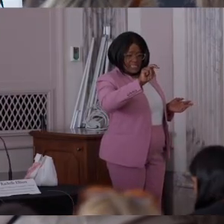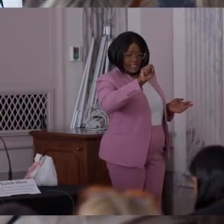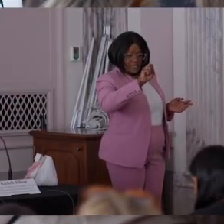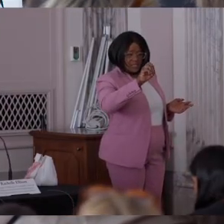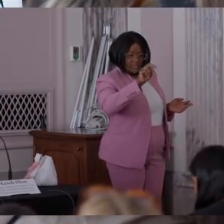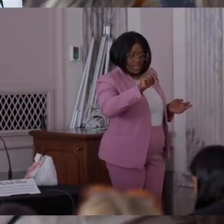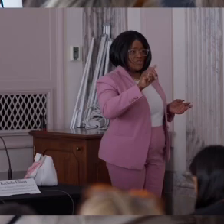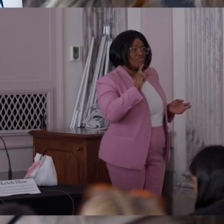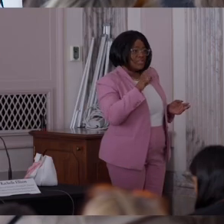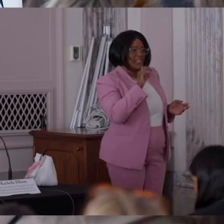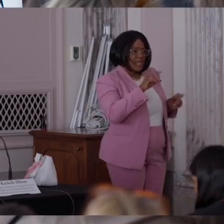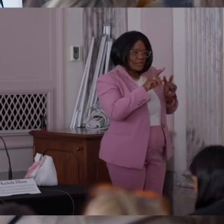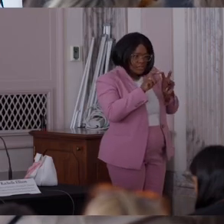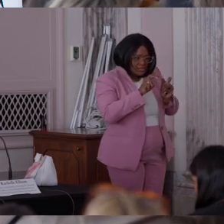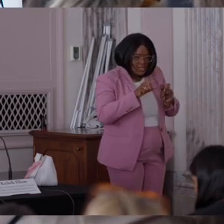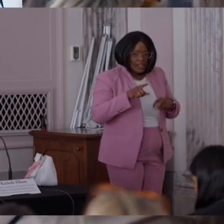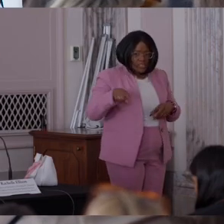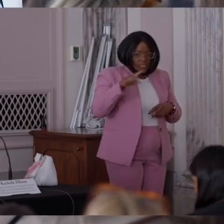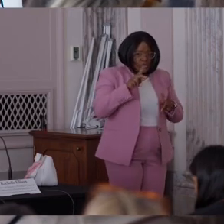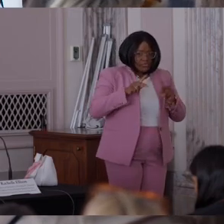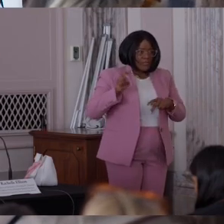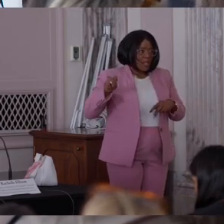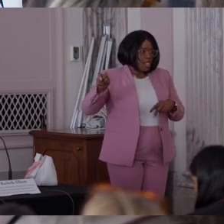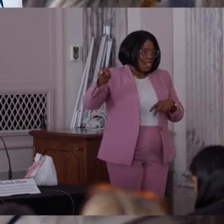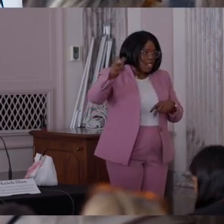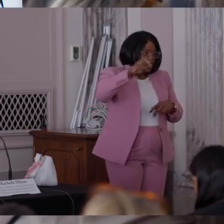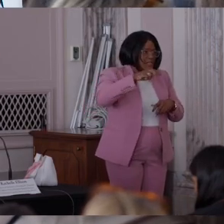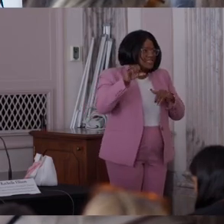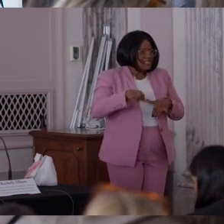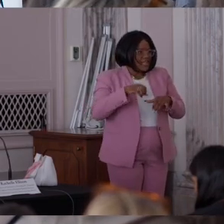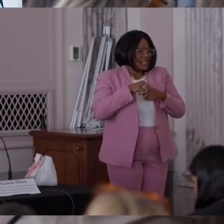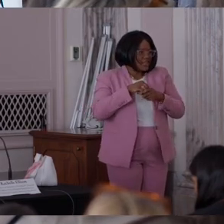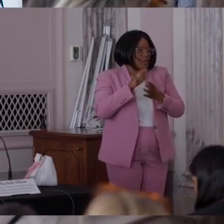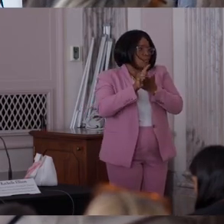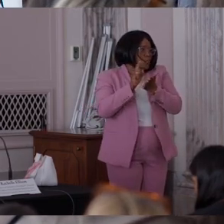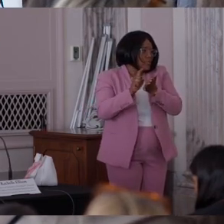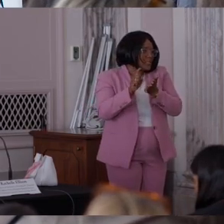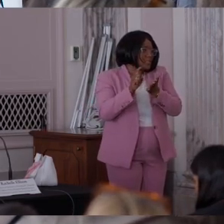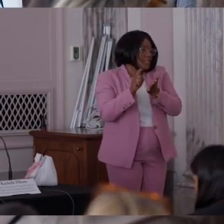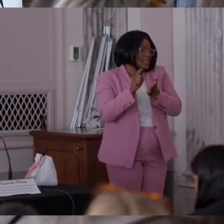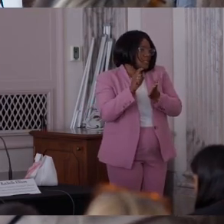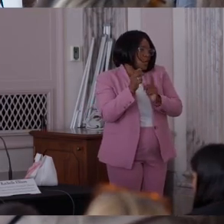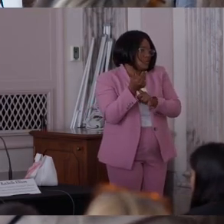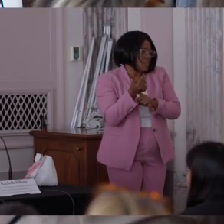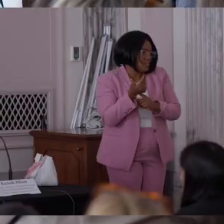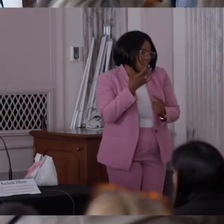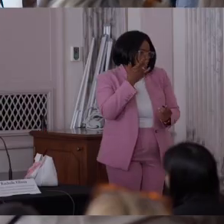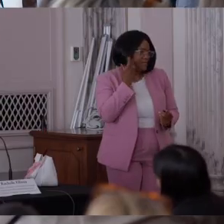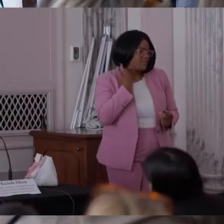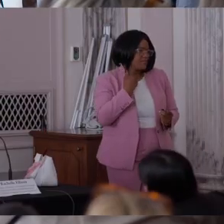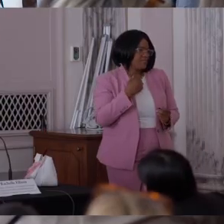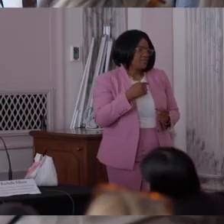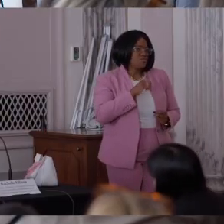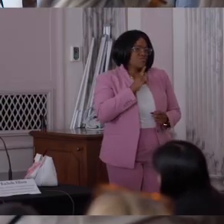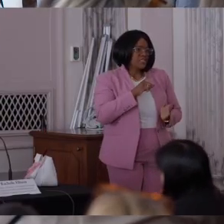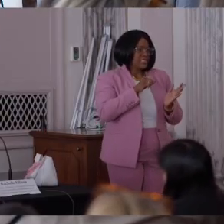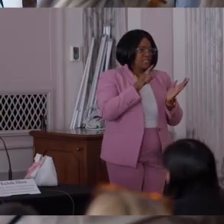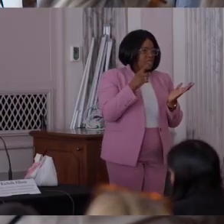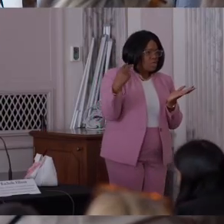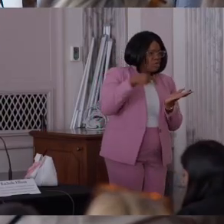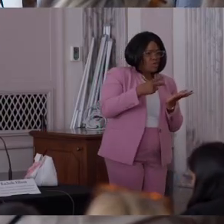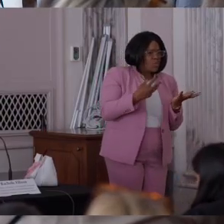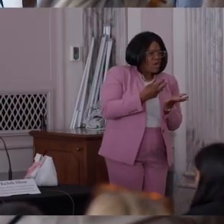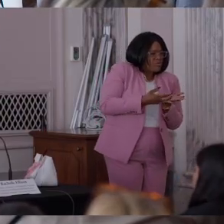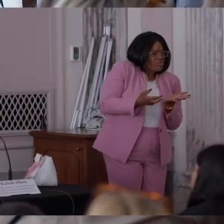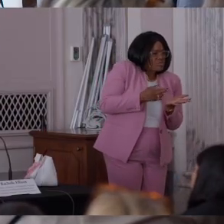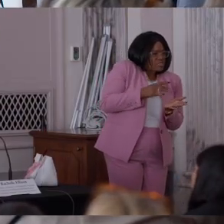at a lot of those individuals are also staying in like the weekly motels. So it really does look at the resources